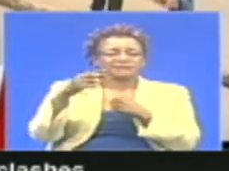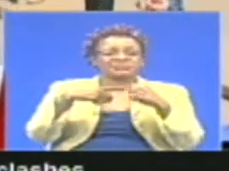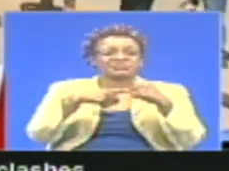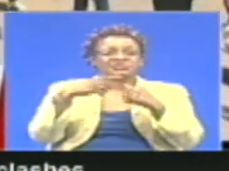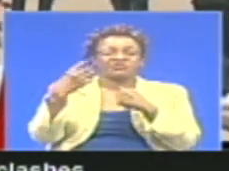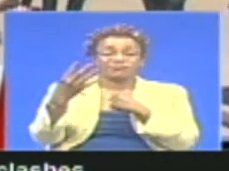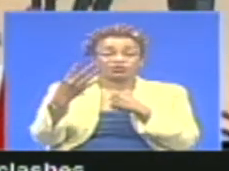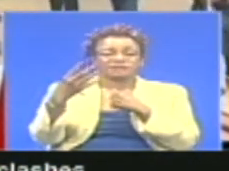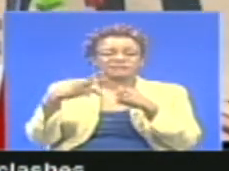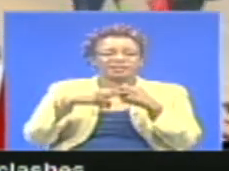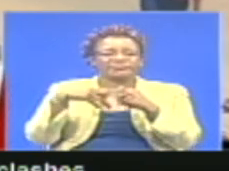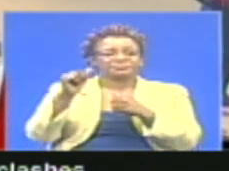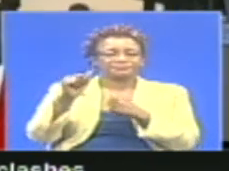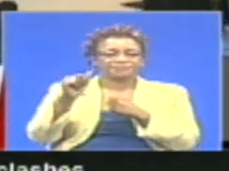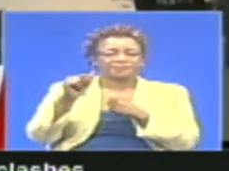KBD647M,